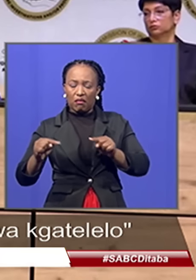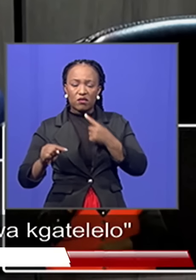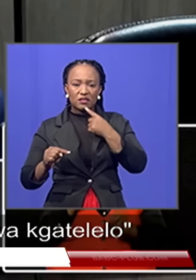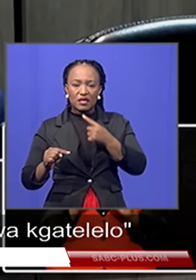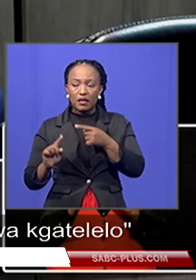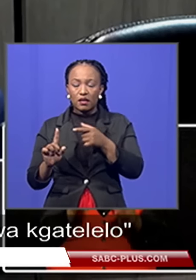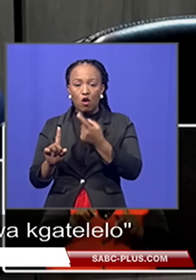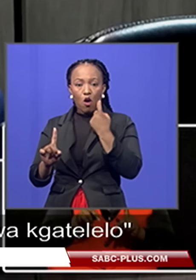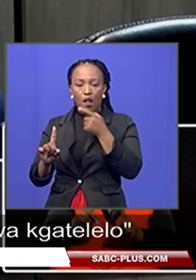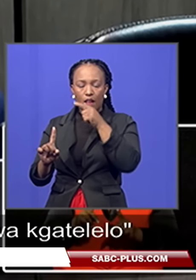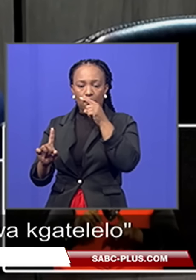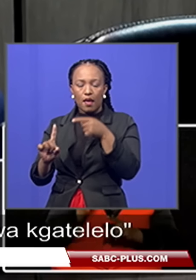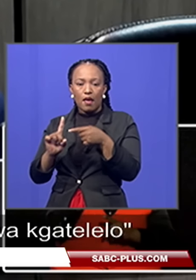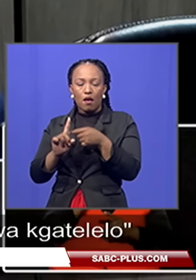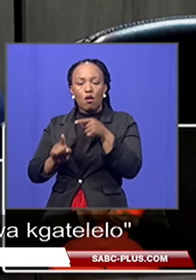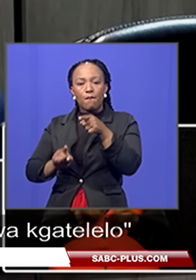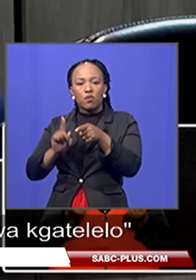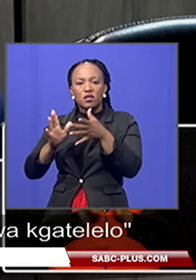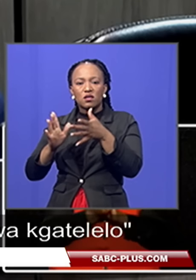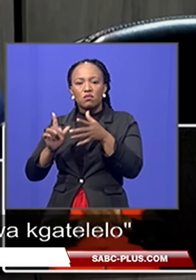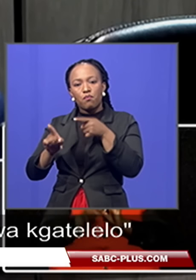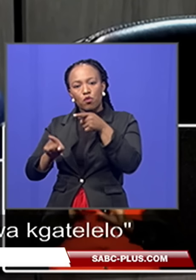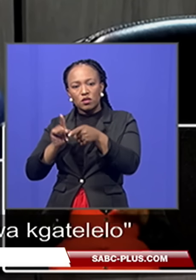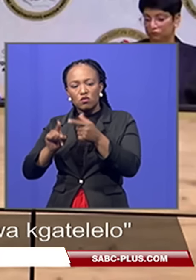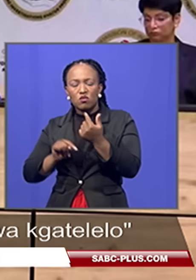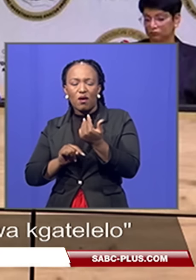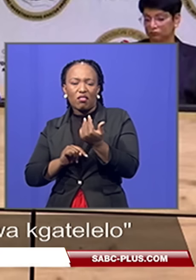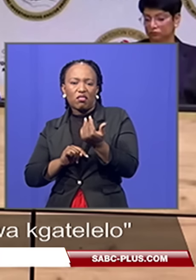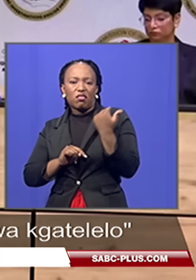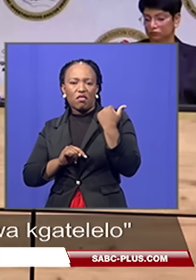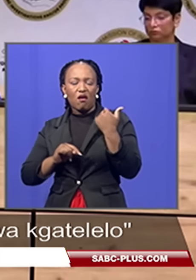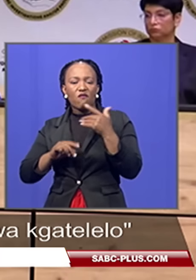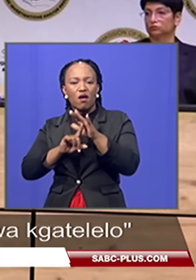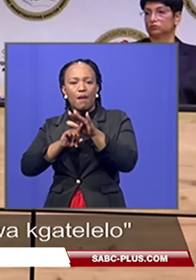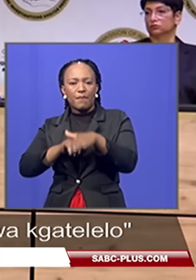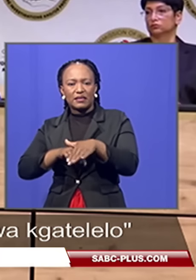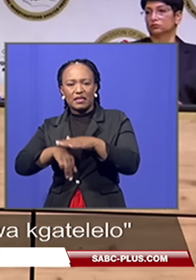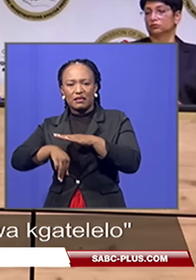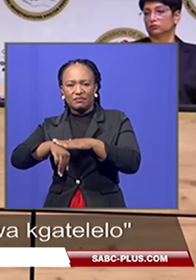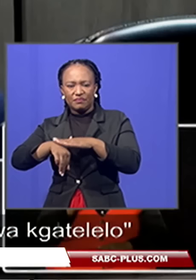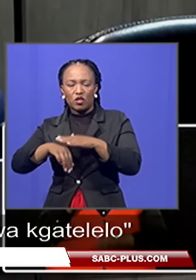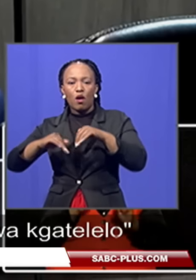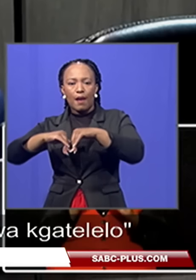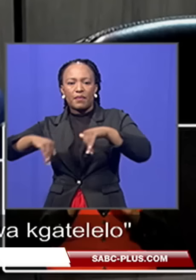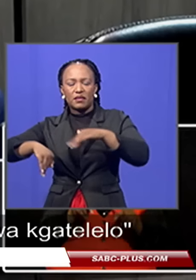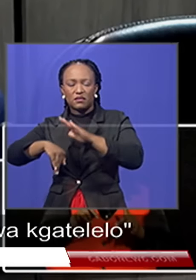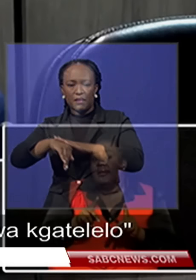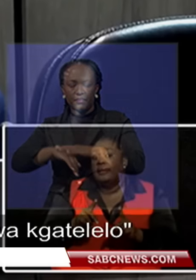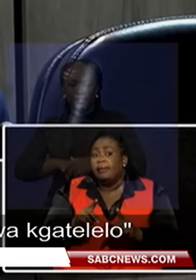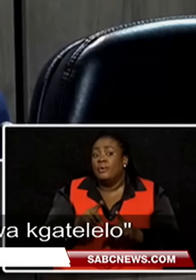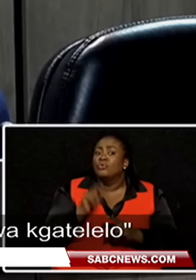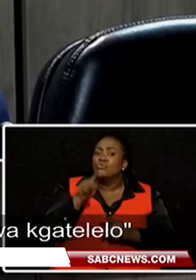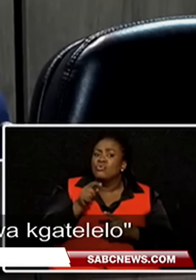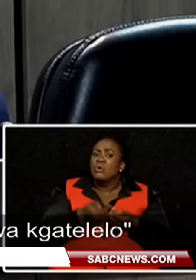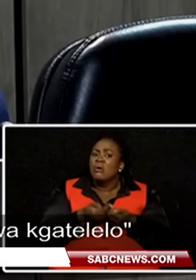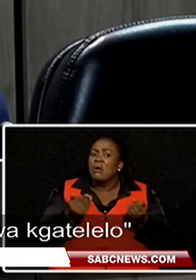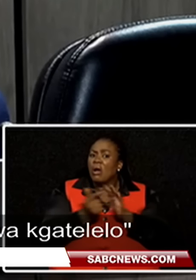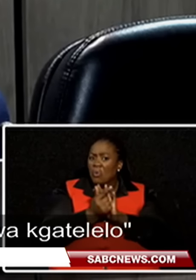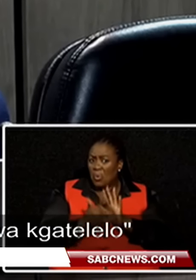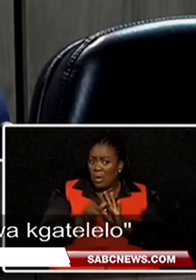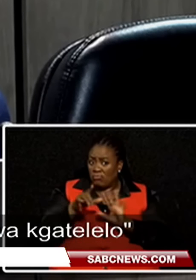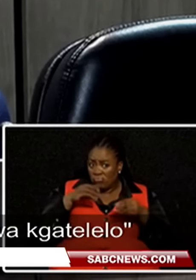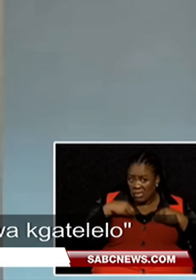ga Ackerman bjalo ka motšhotšhisi wa mmušo wa nako ya kgatelelo. Are you okay with being called an